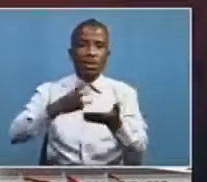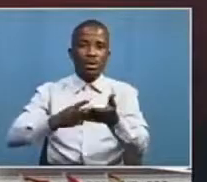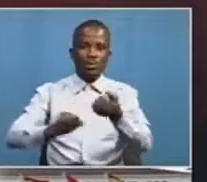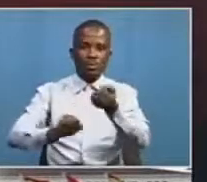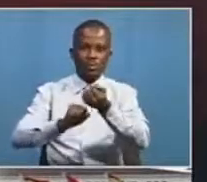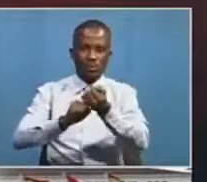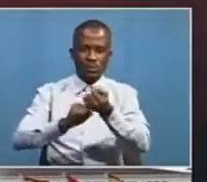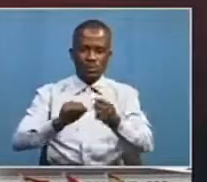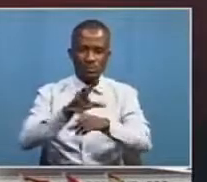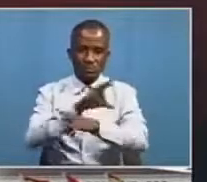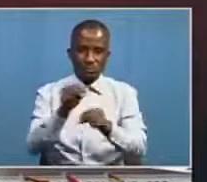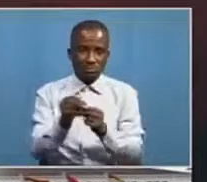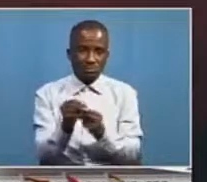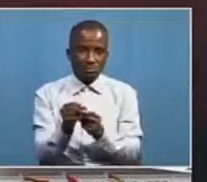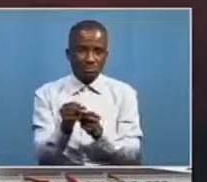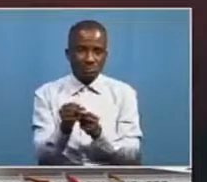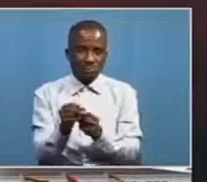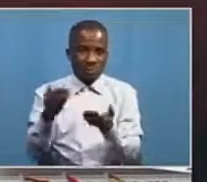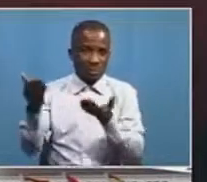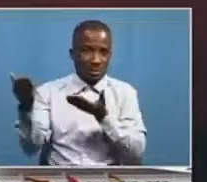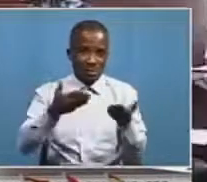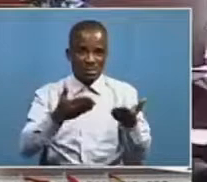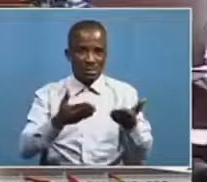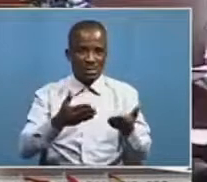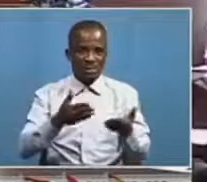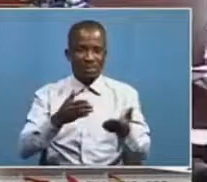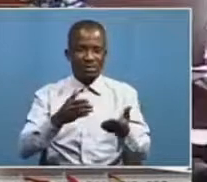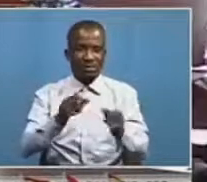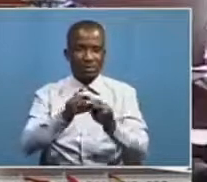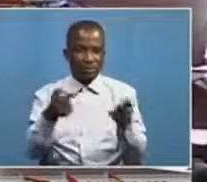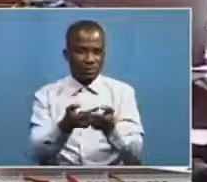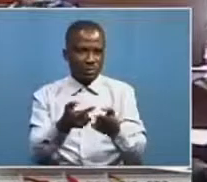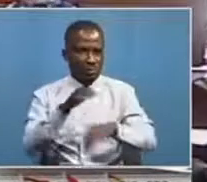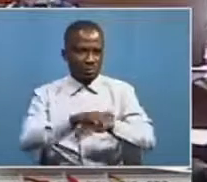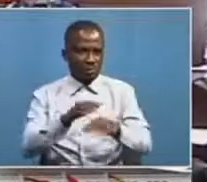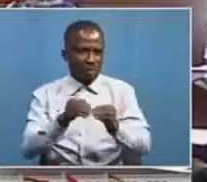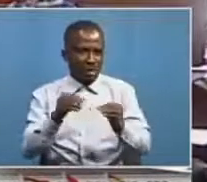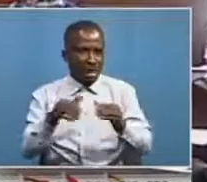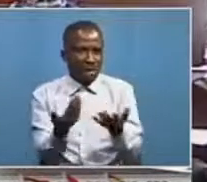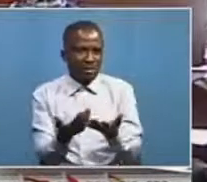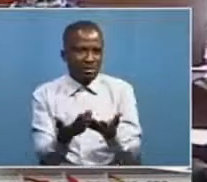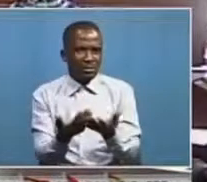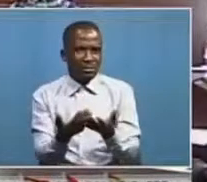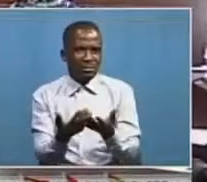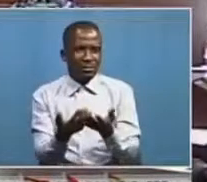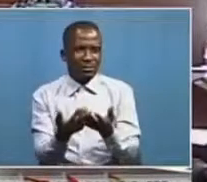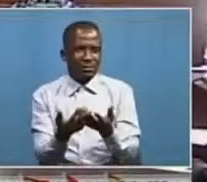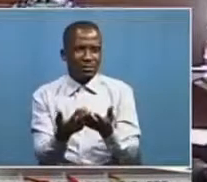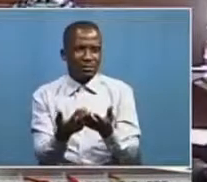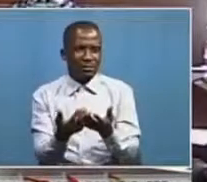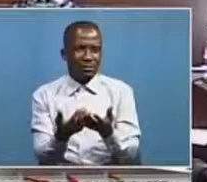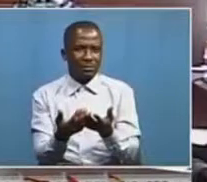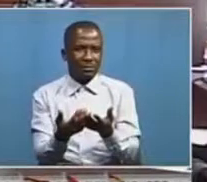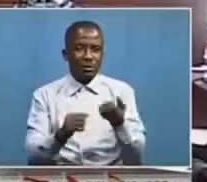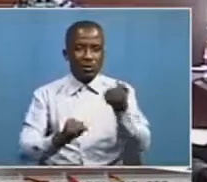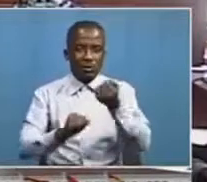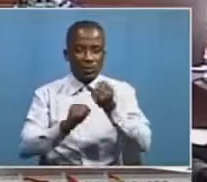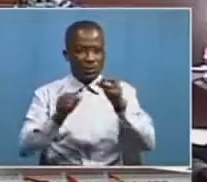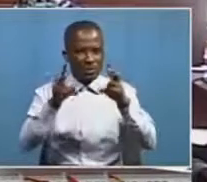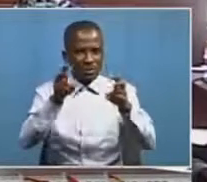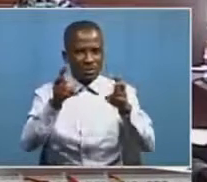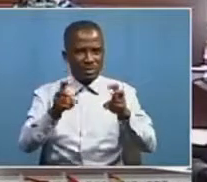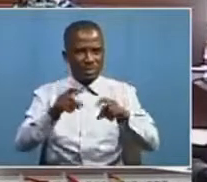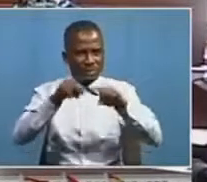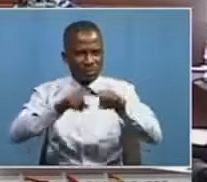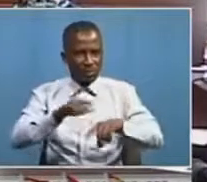not evidence as the evidence elicited from his opponent under cross-examination, which is in support of his case or defense,